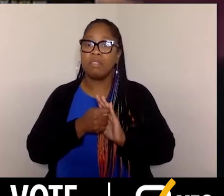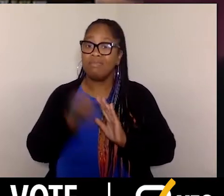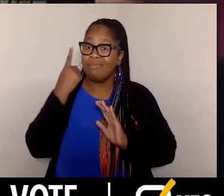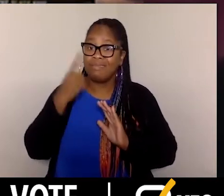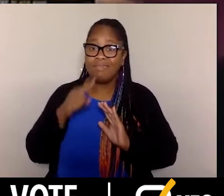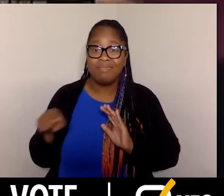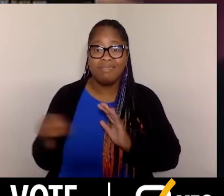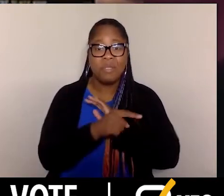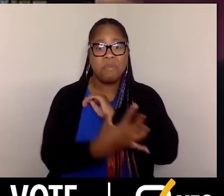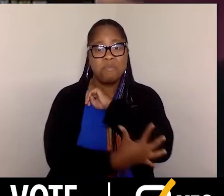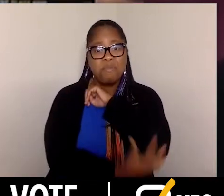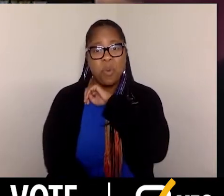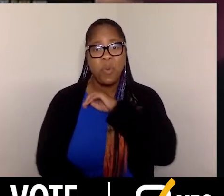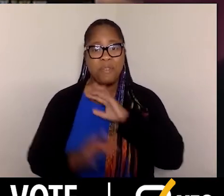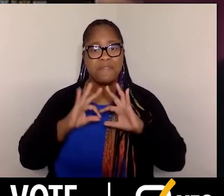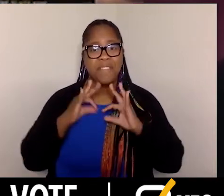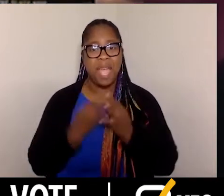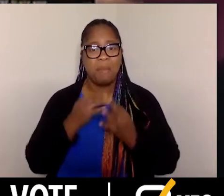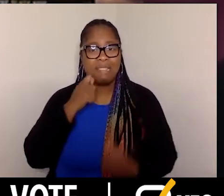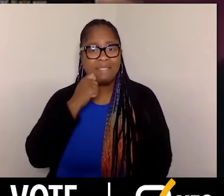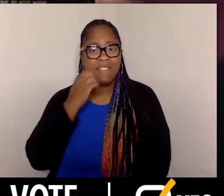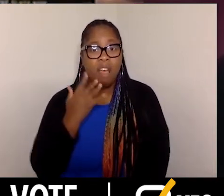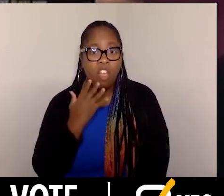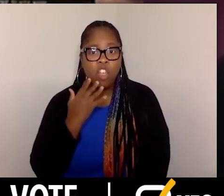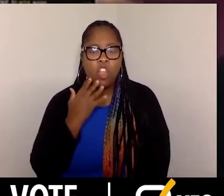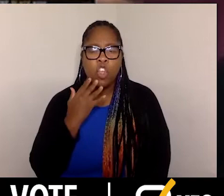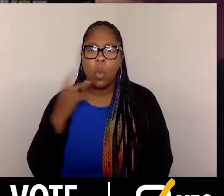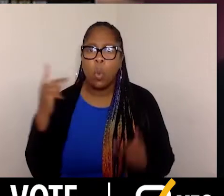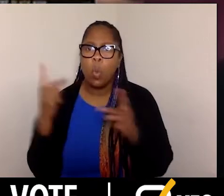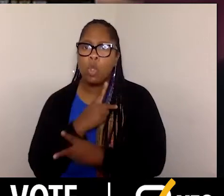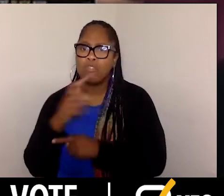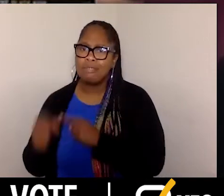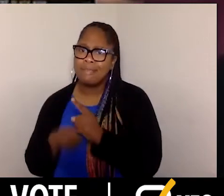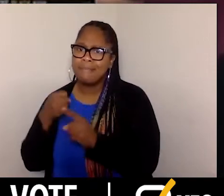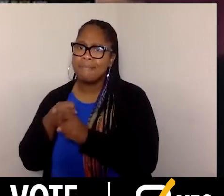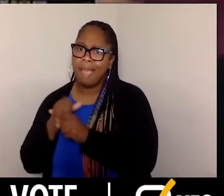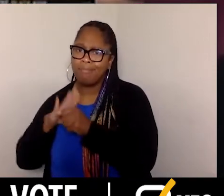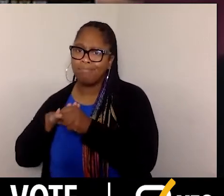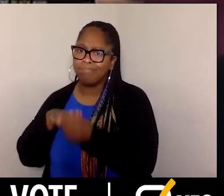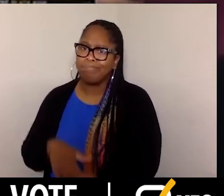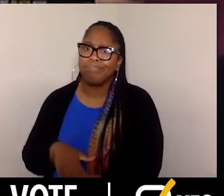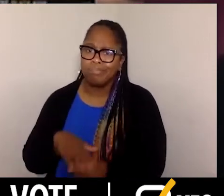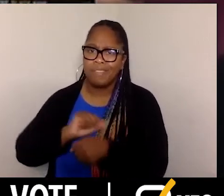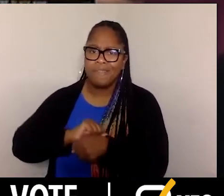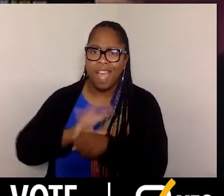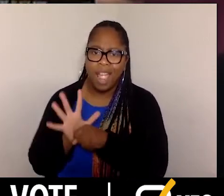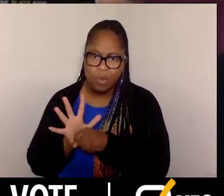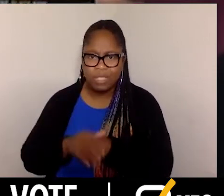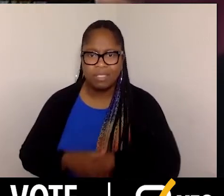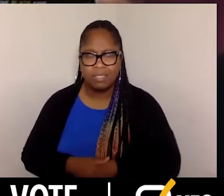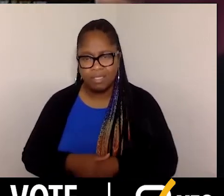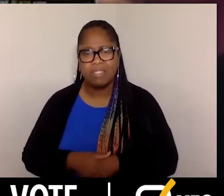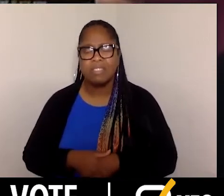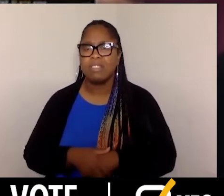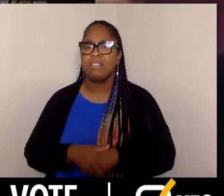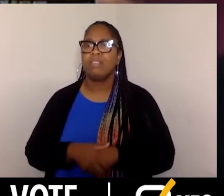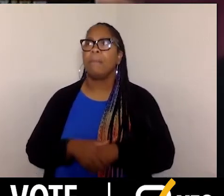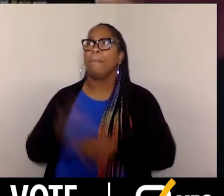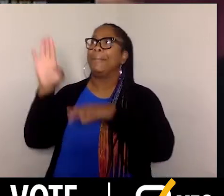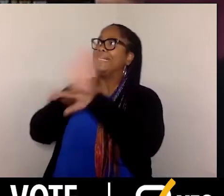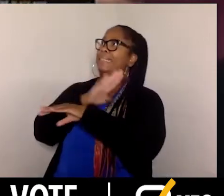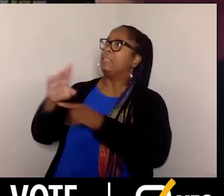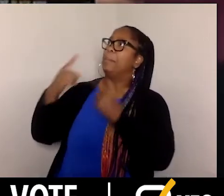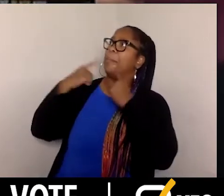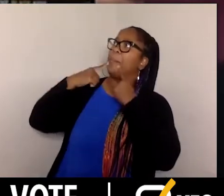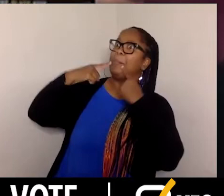are bearing the disproportionate impact of the virus, for corporations to finally pay